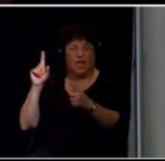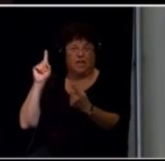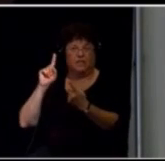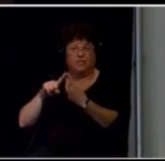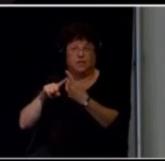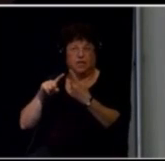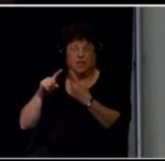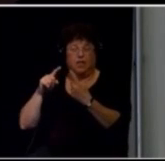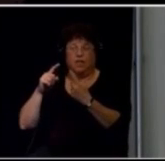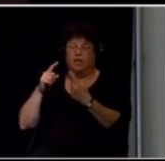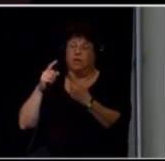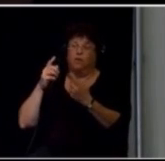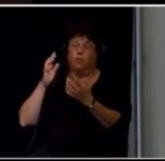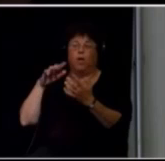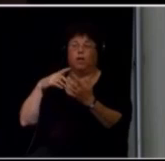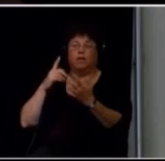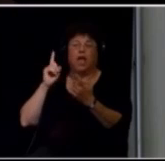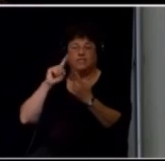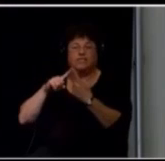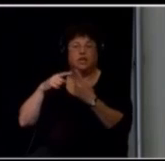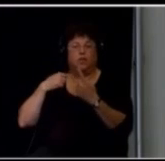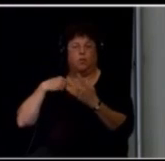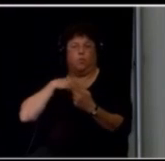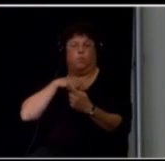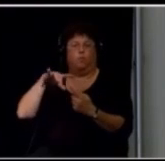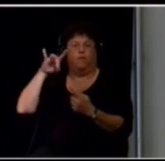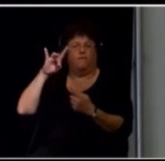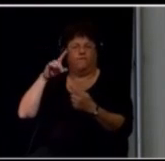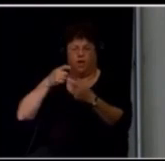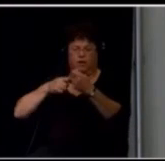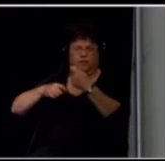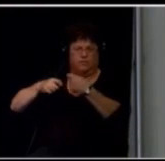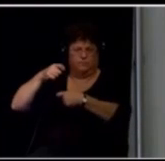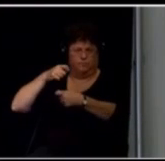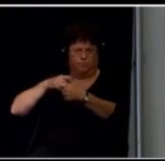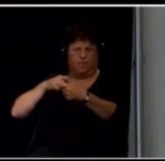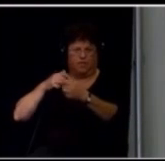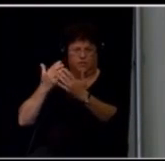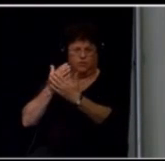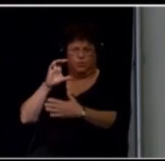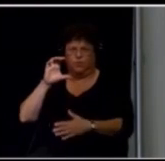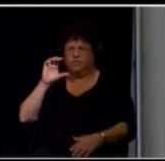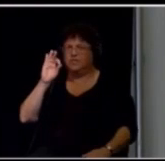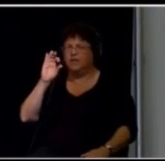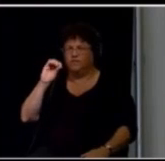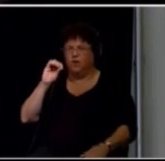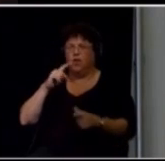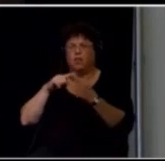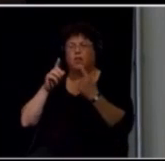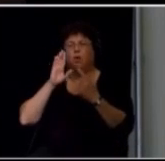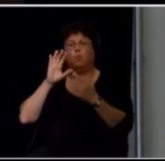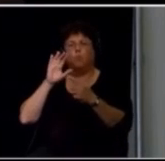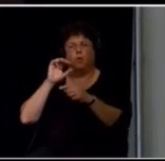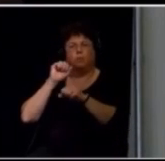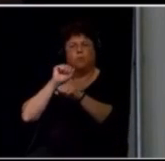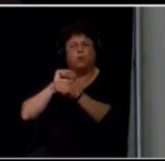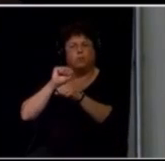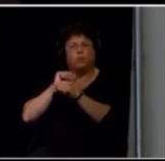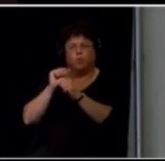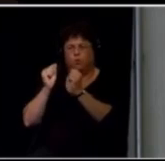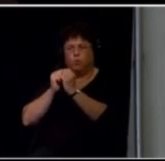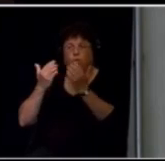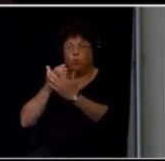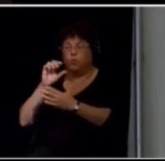well, for as long as it takes to find someone, to find a new CFO, and then we'll be working with the